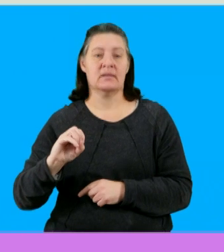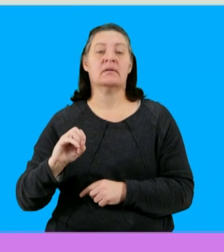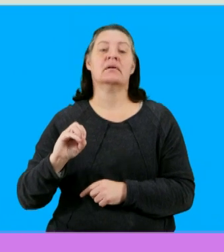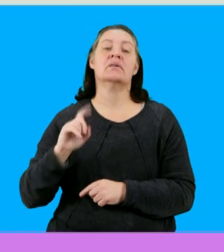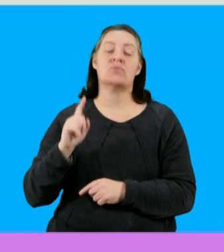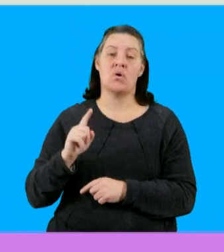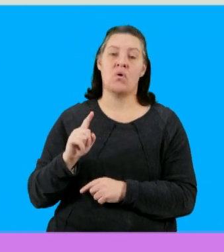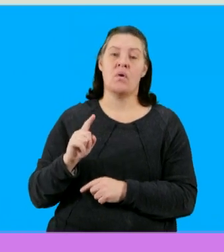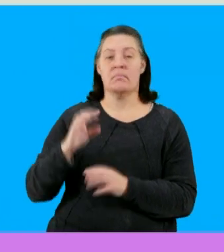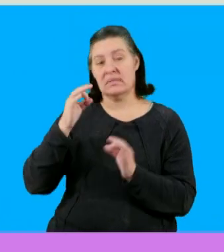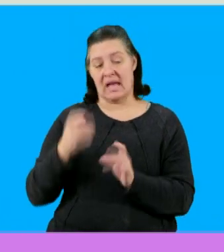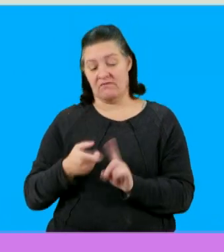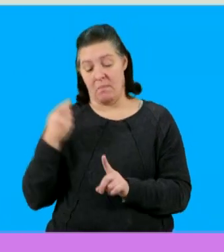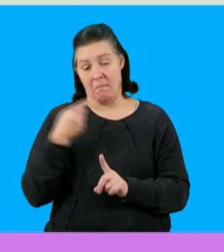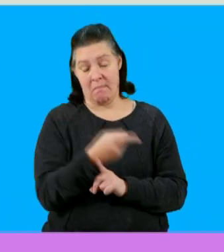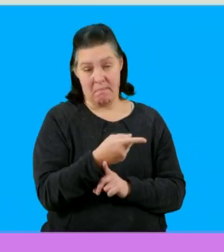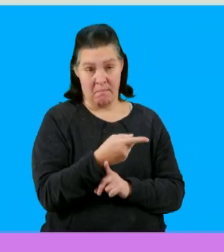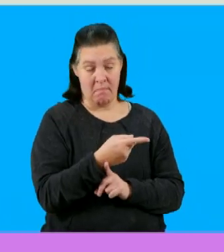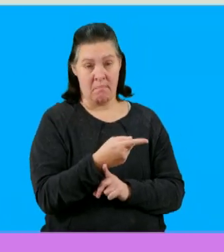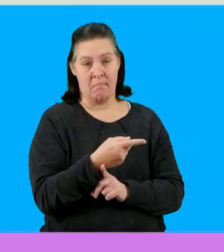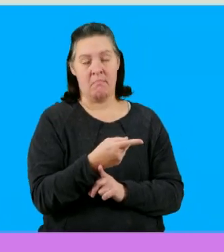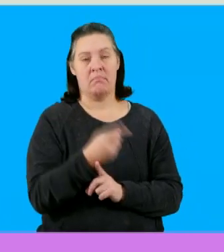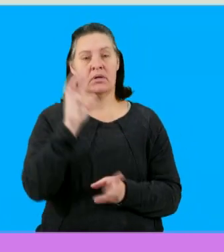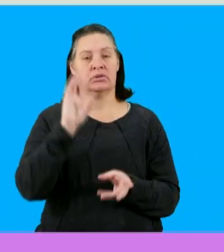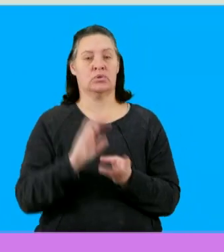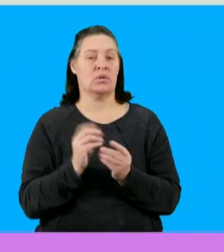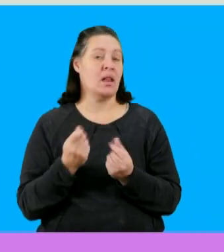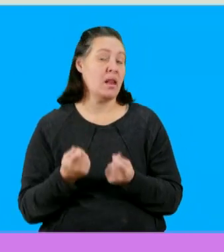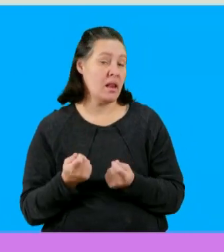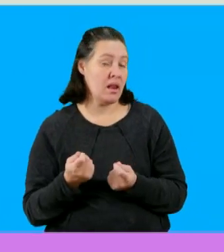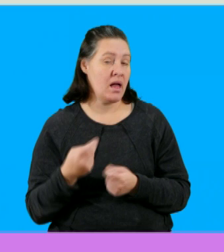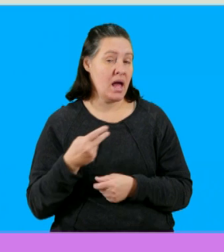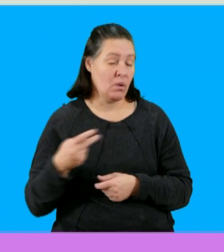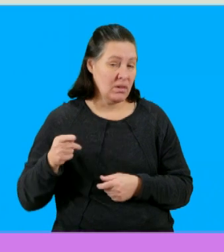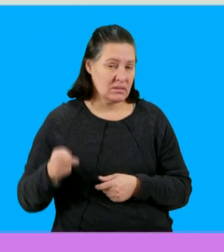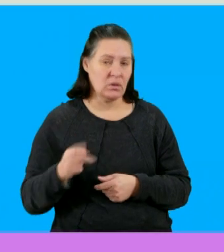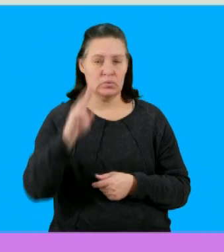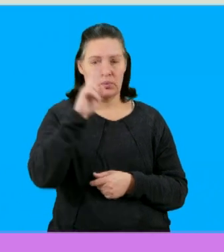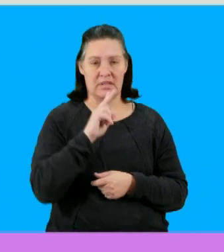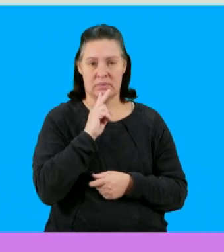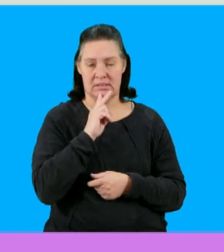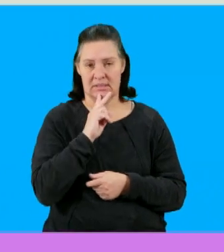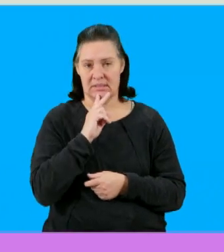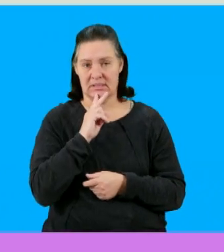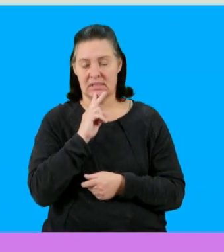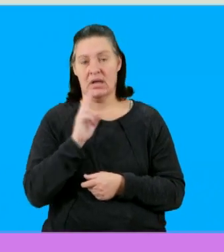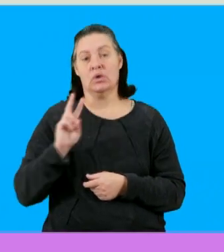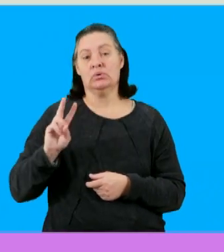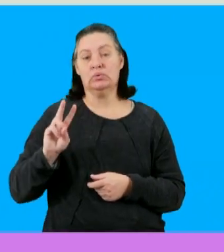this case, should she decide to buy from store A, the total amount will be